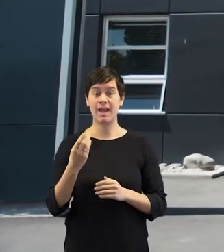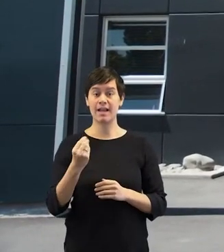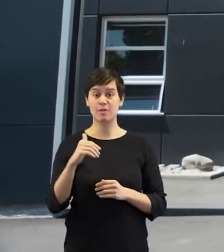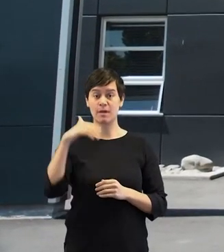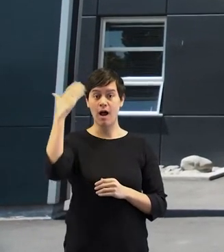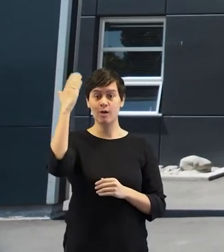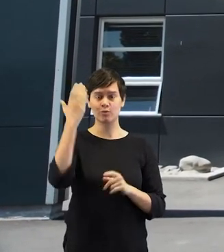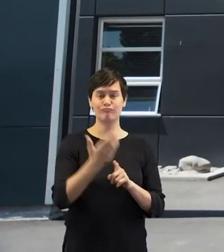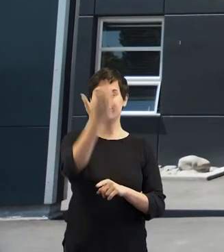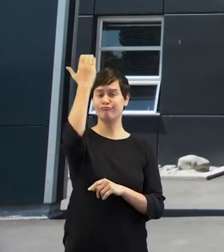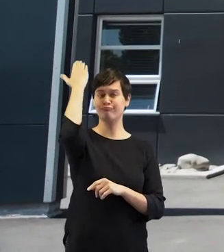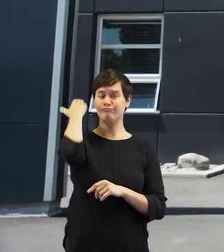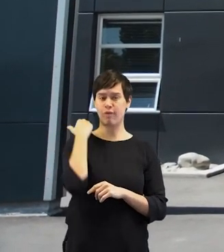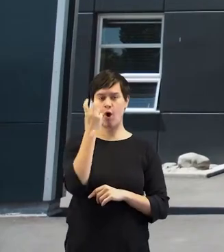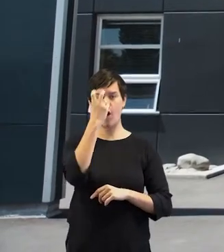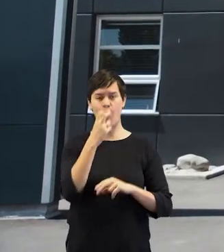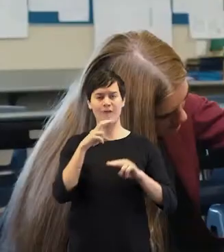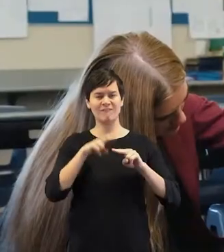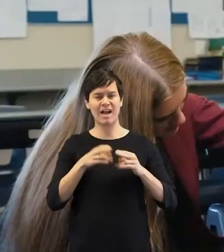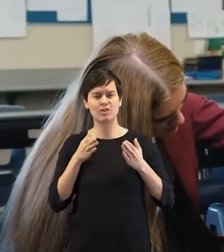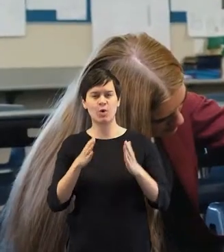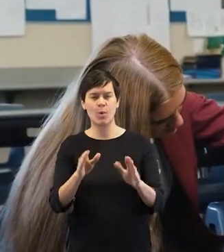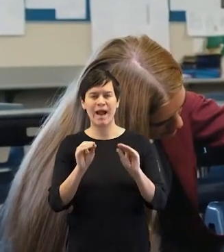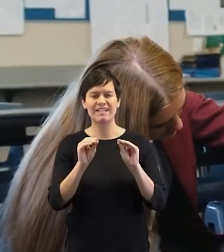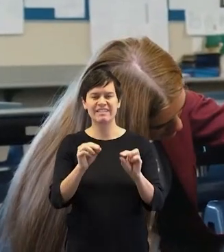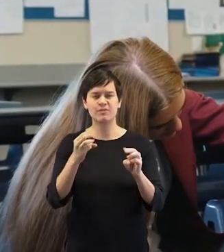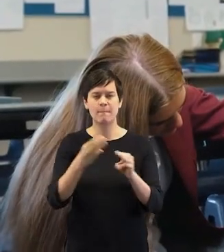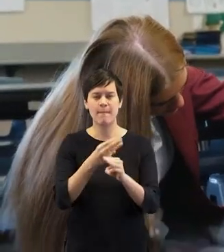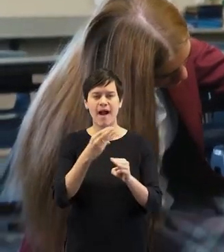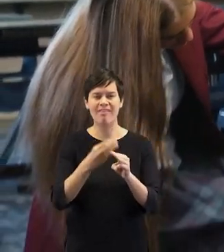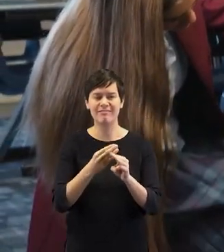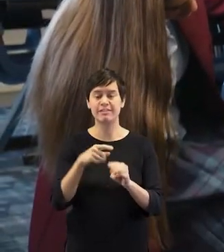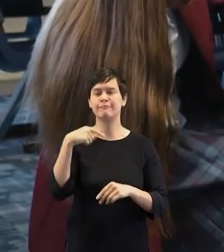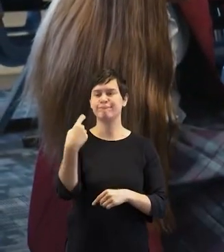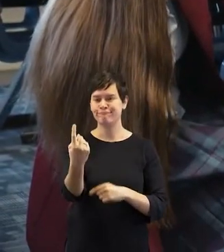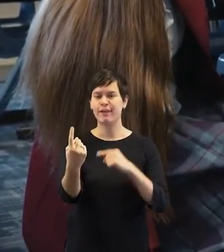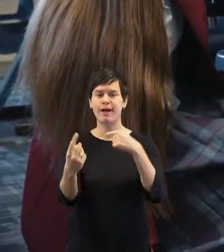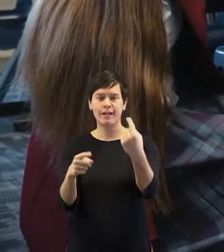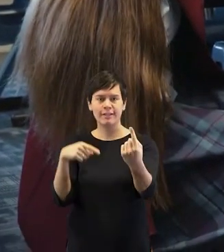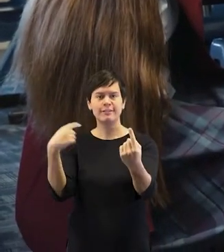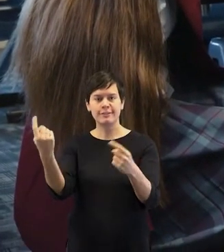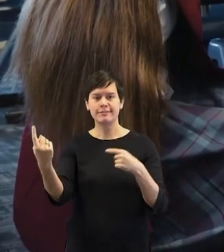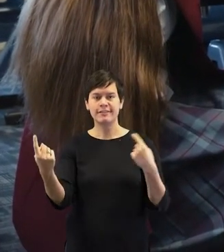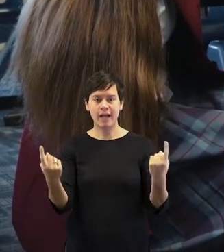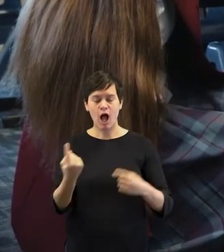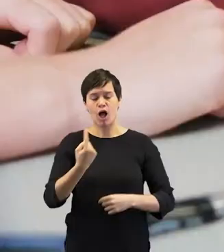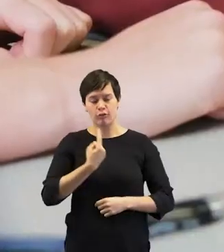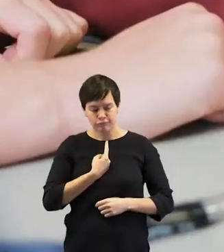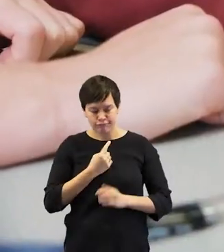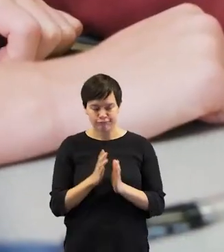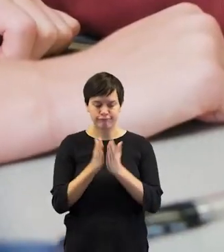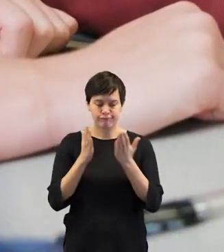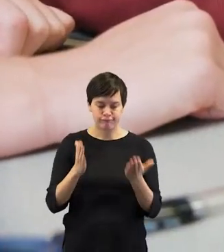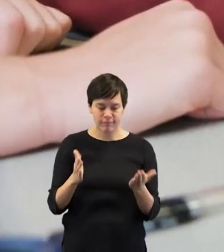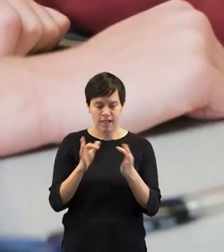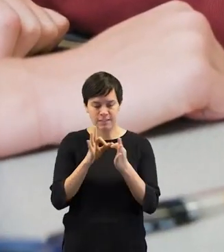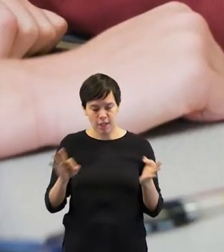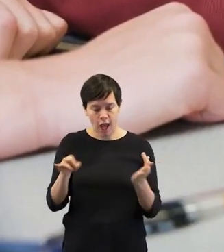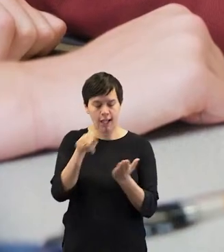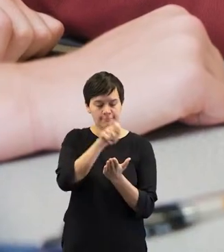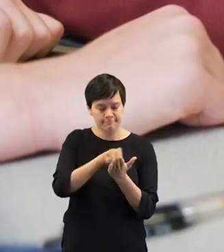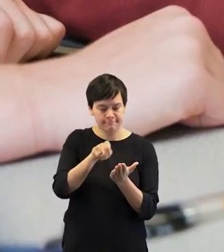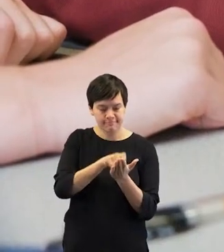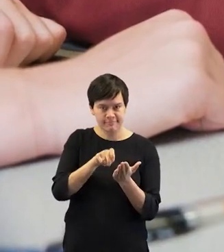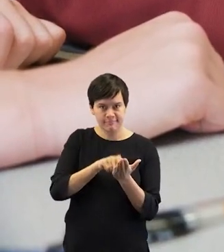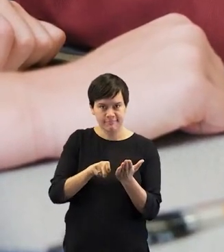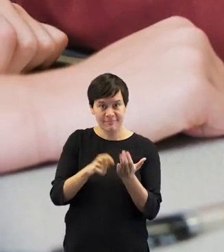Kashmir, we years ago moved away from that classic picture of a maths classroom with students working individually in silence. The different